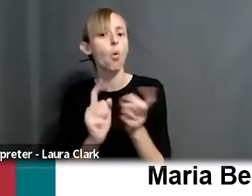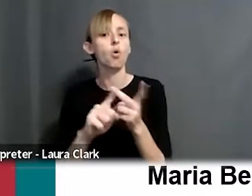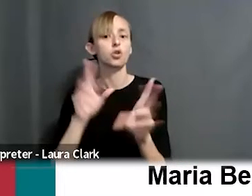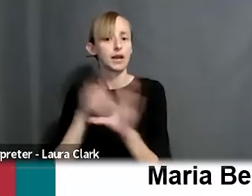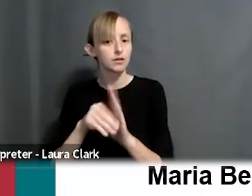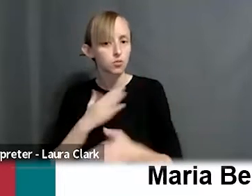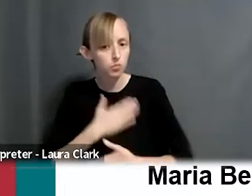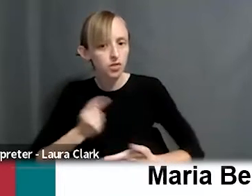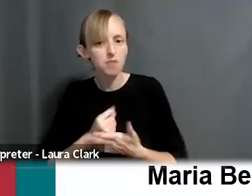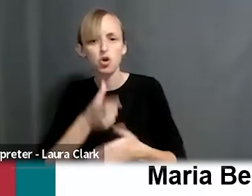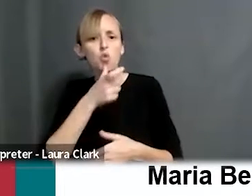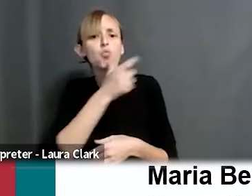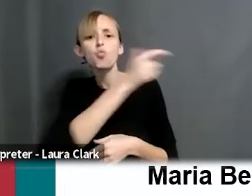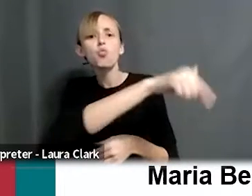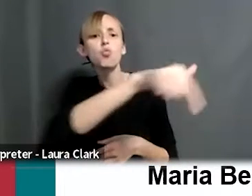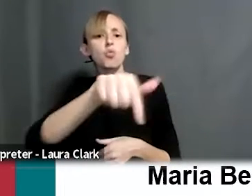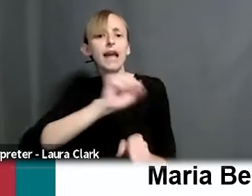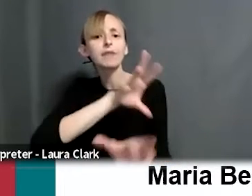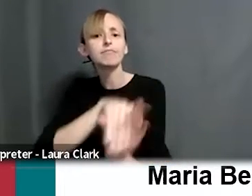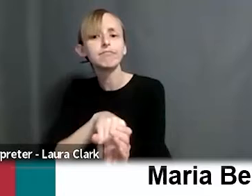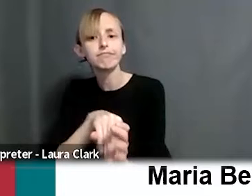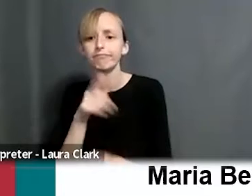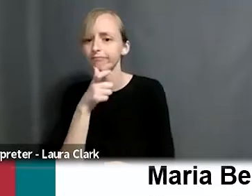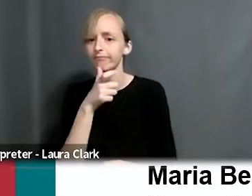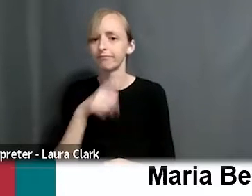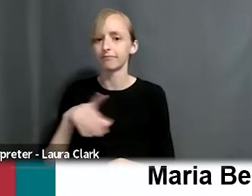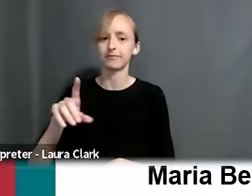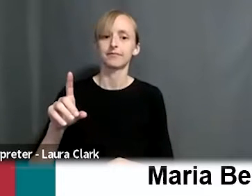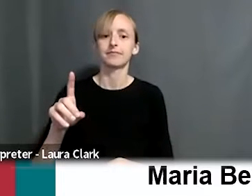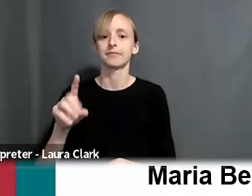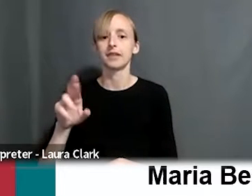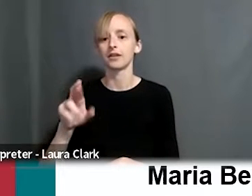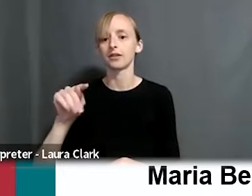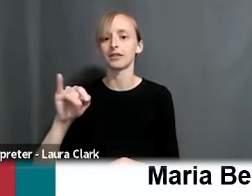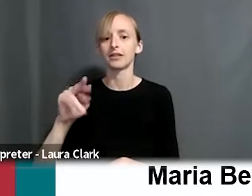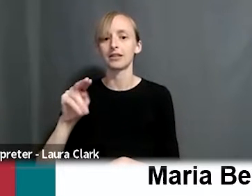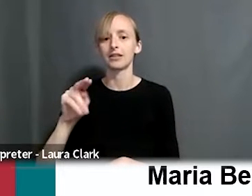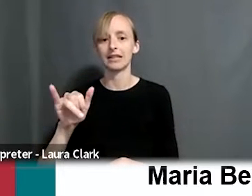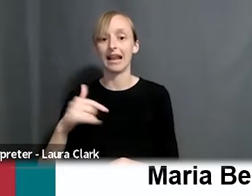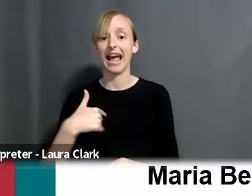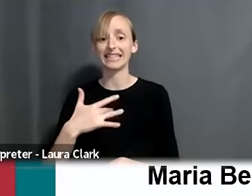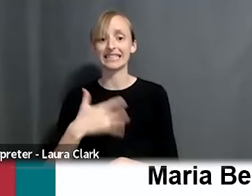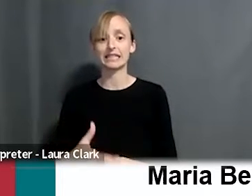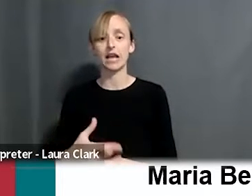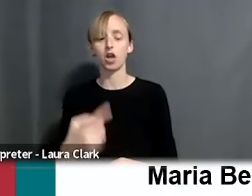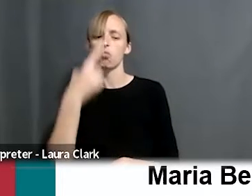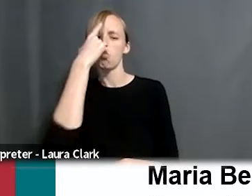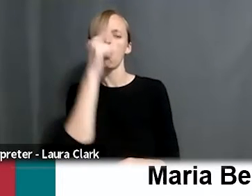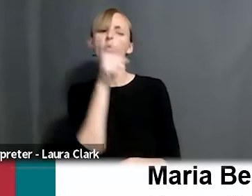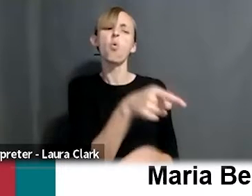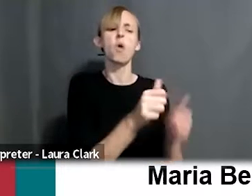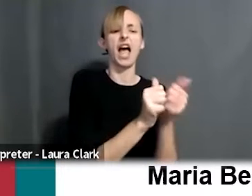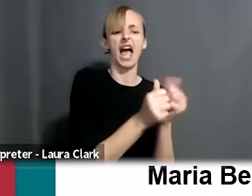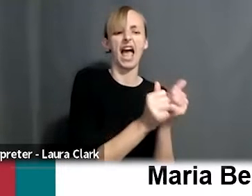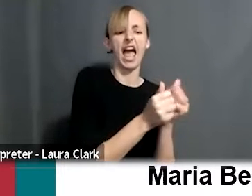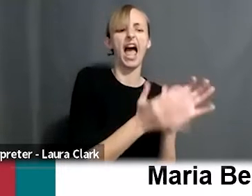therapy? I would say that really, I try not to have any bias of who is an athlete, or if